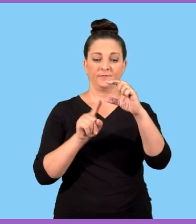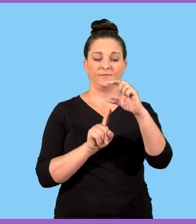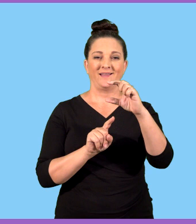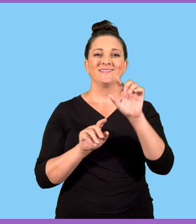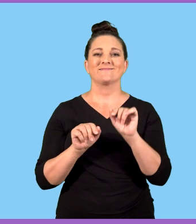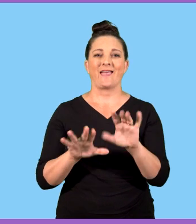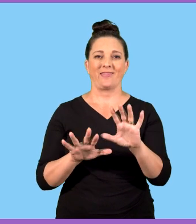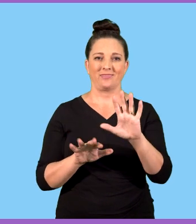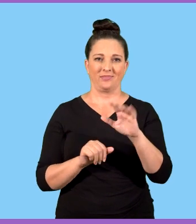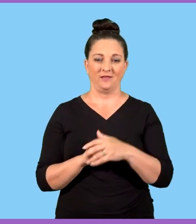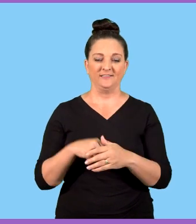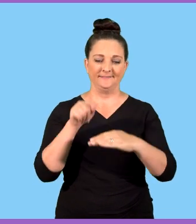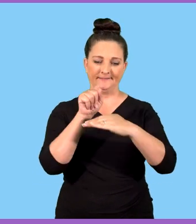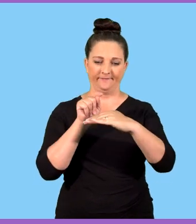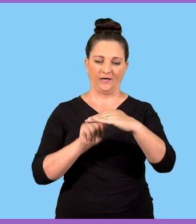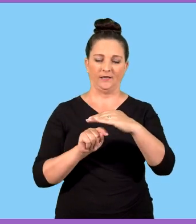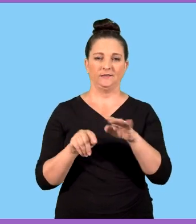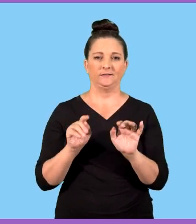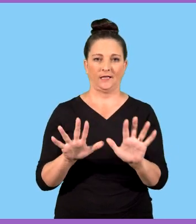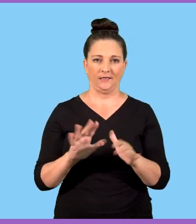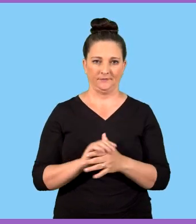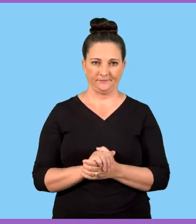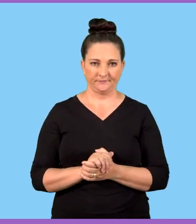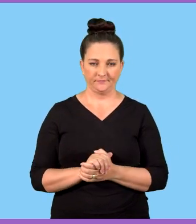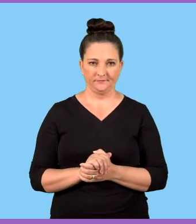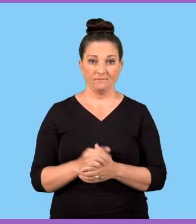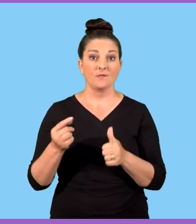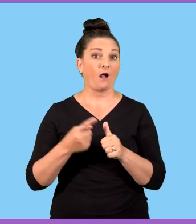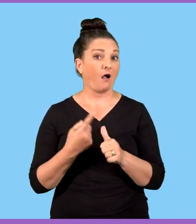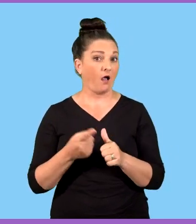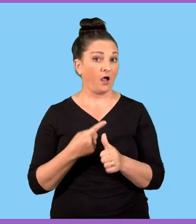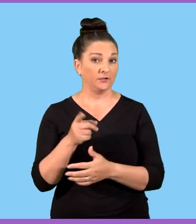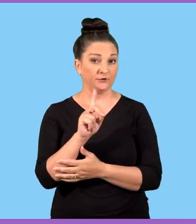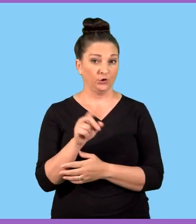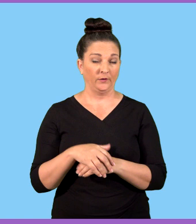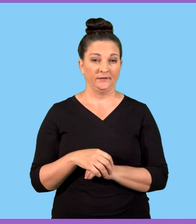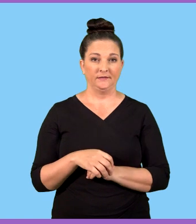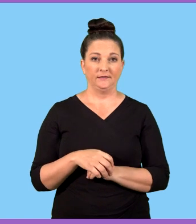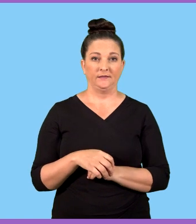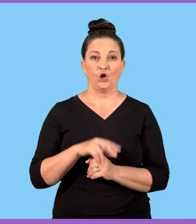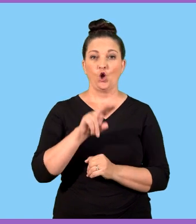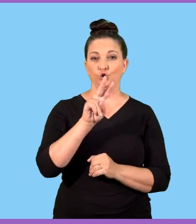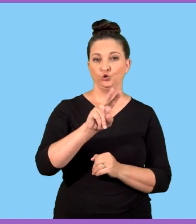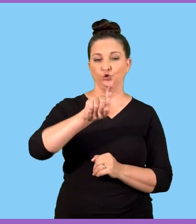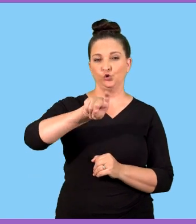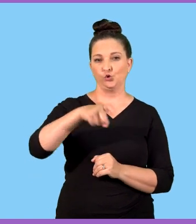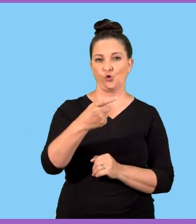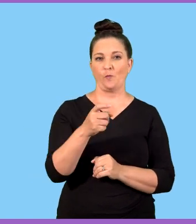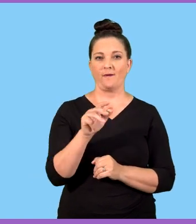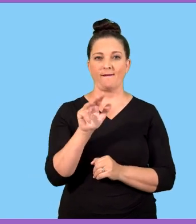8, 9, 10 of them. So I'll divide this by 10. And my answer is